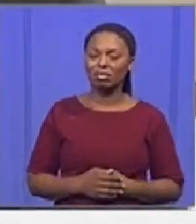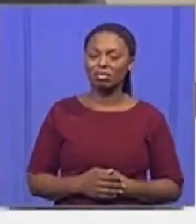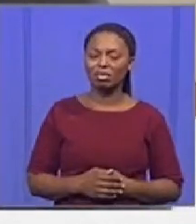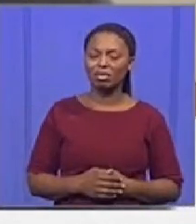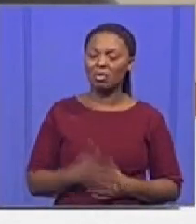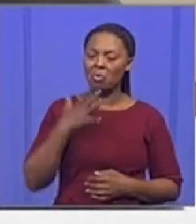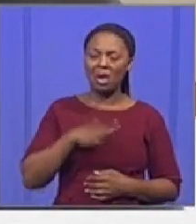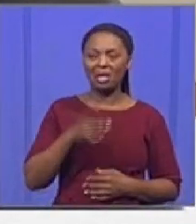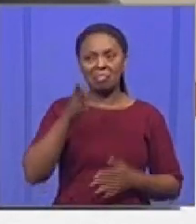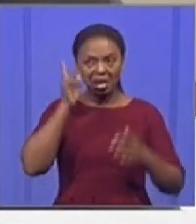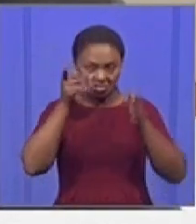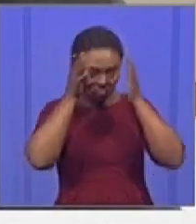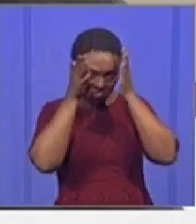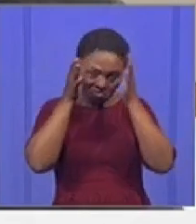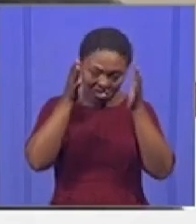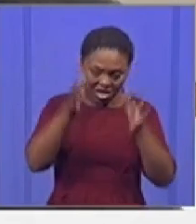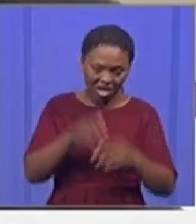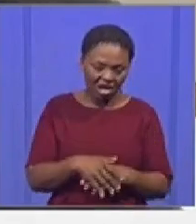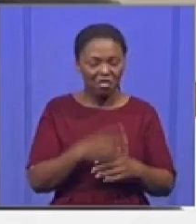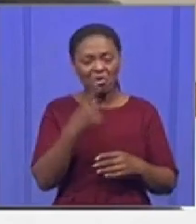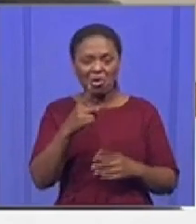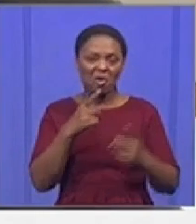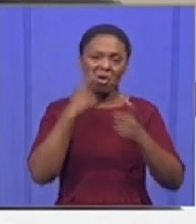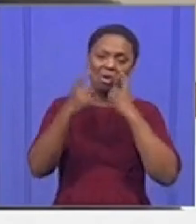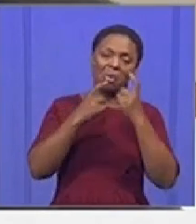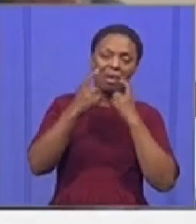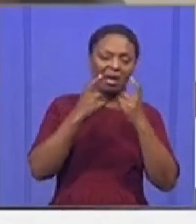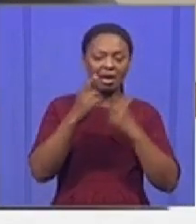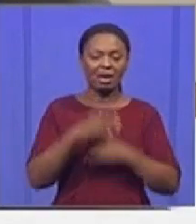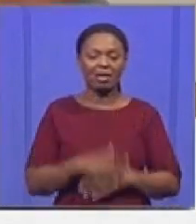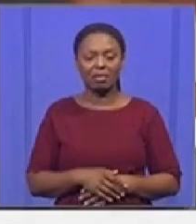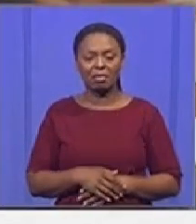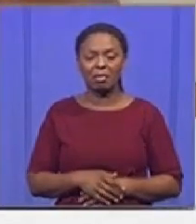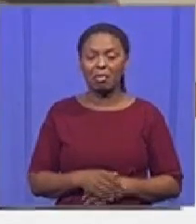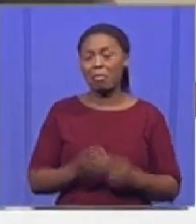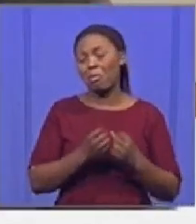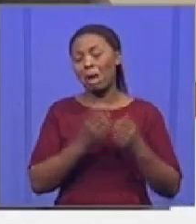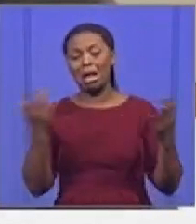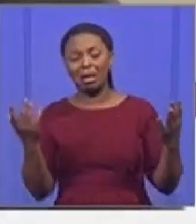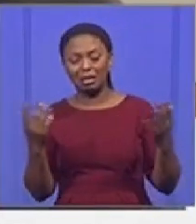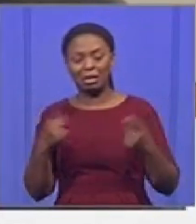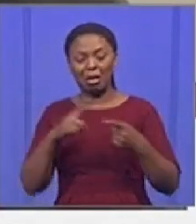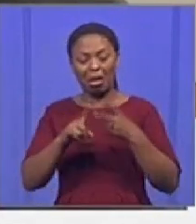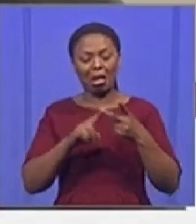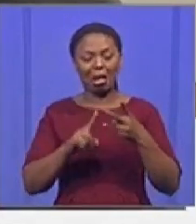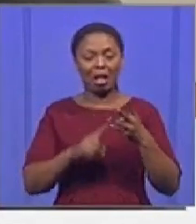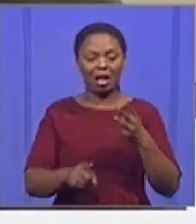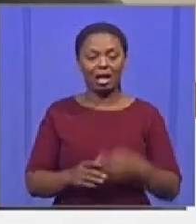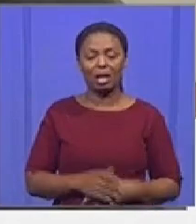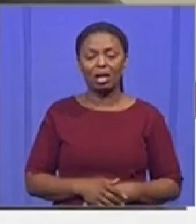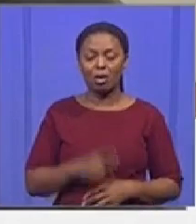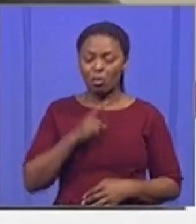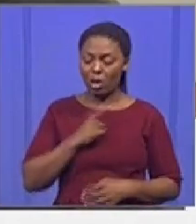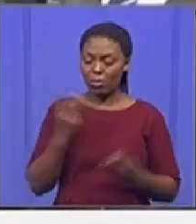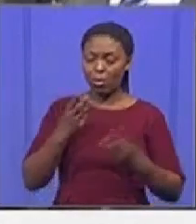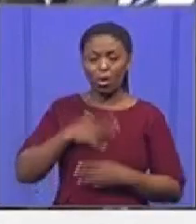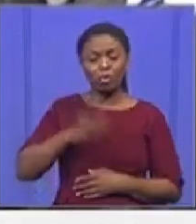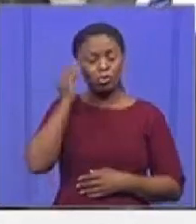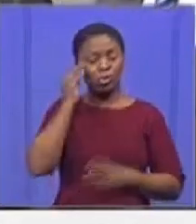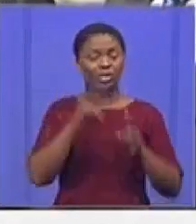attention of complainants with multiple points? Because for the ordinary people, they may not know the